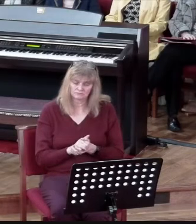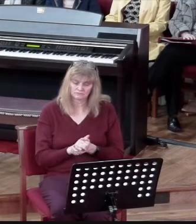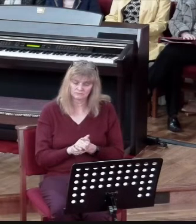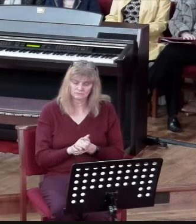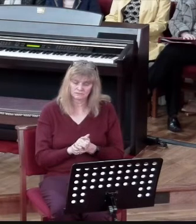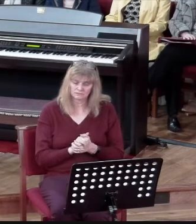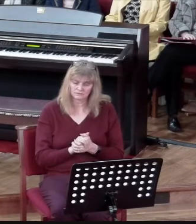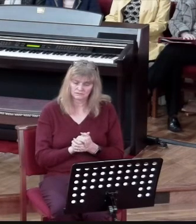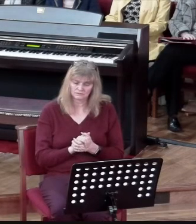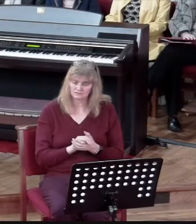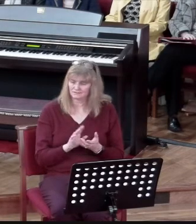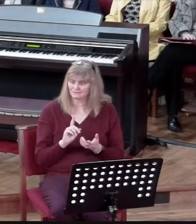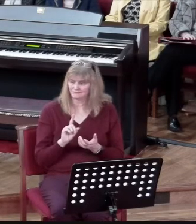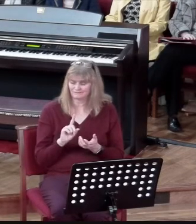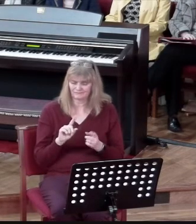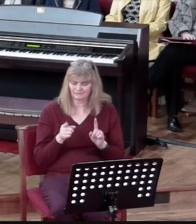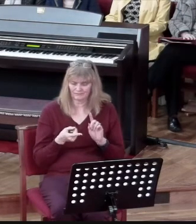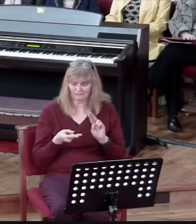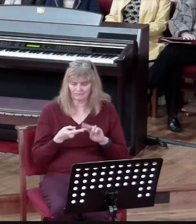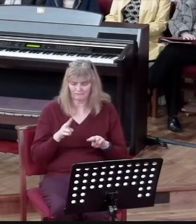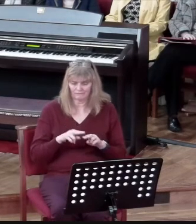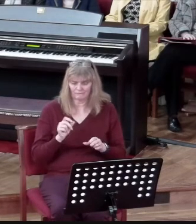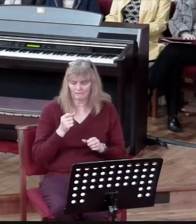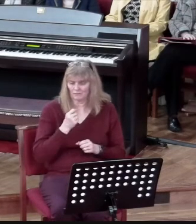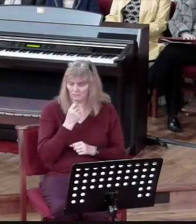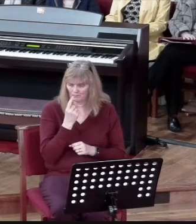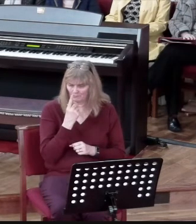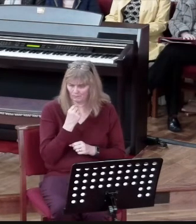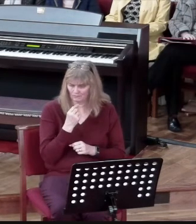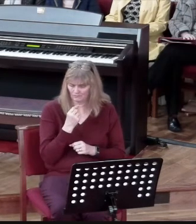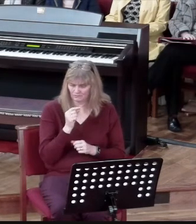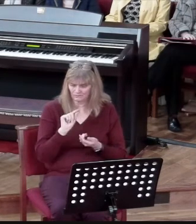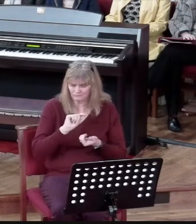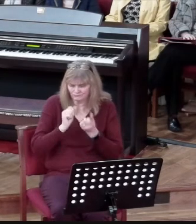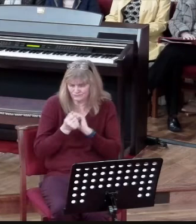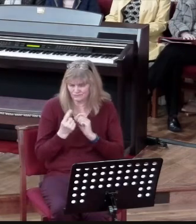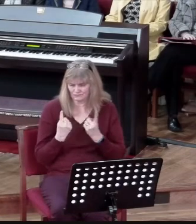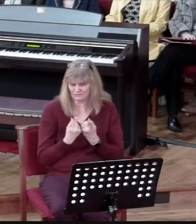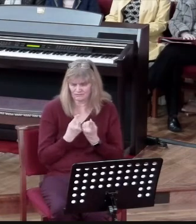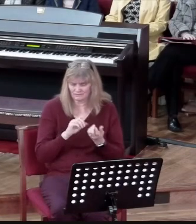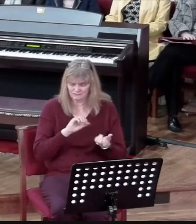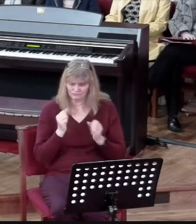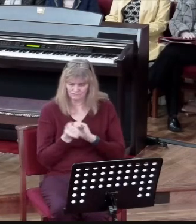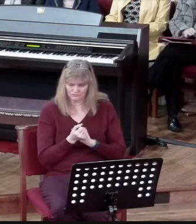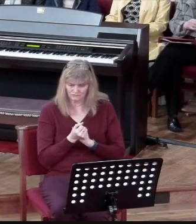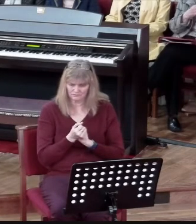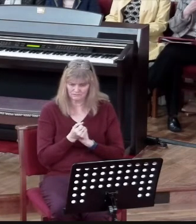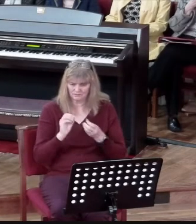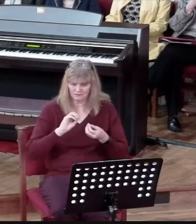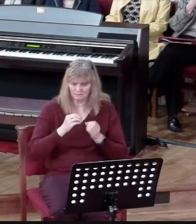turn from anything and everything that is against your good and perfect ways.